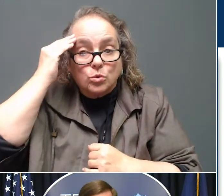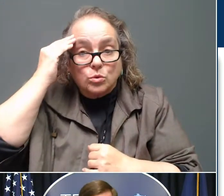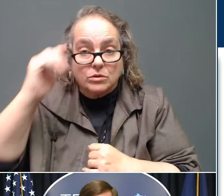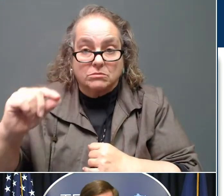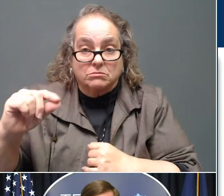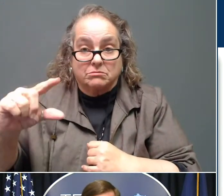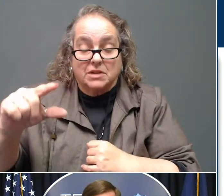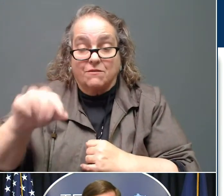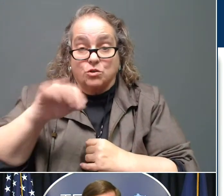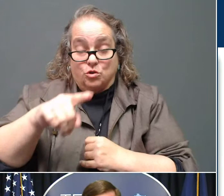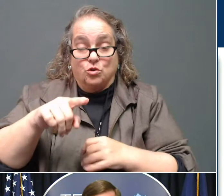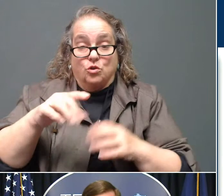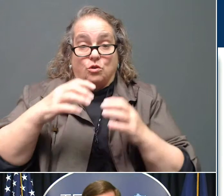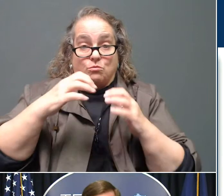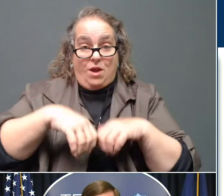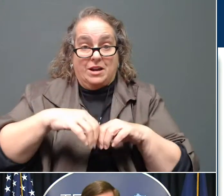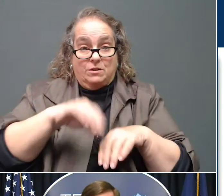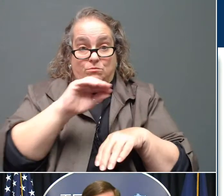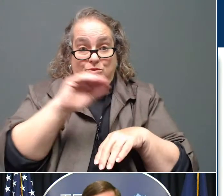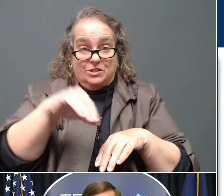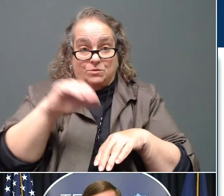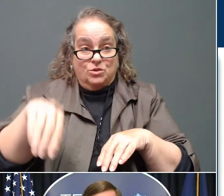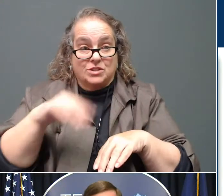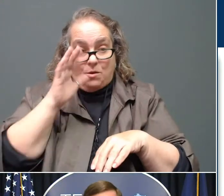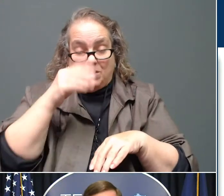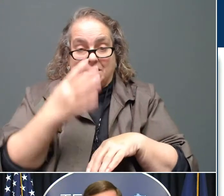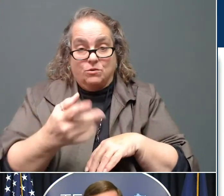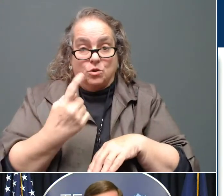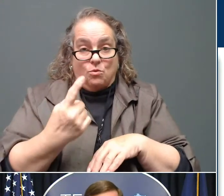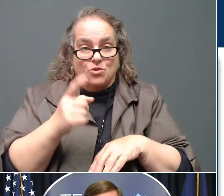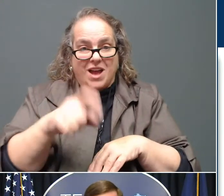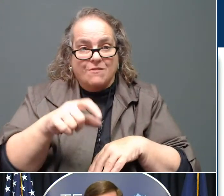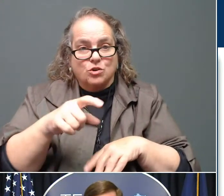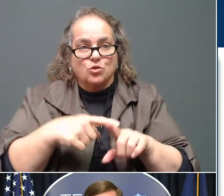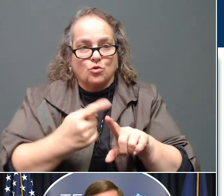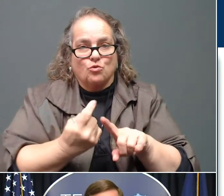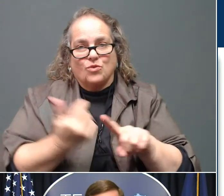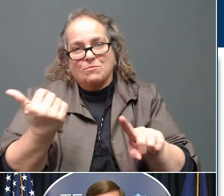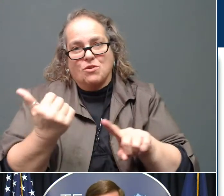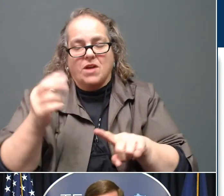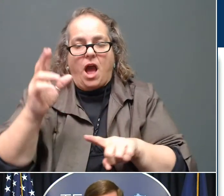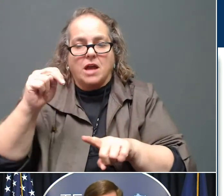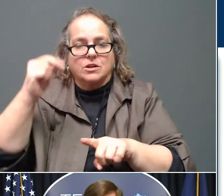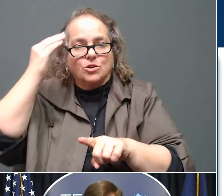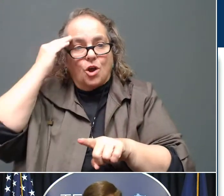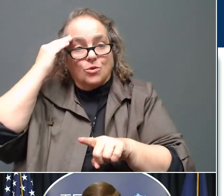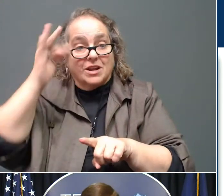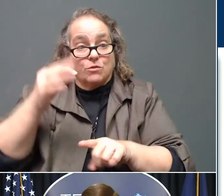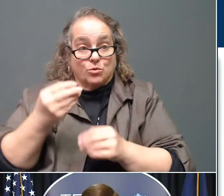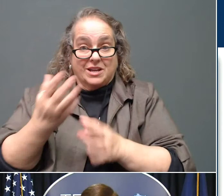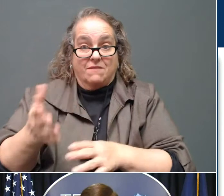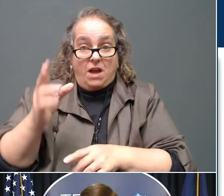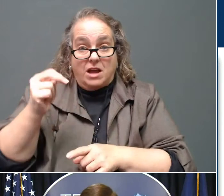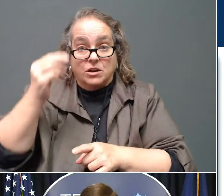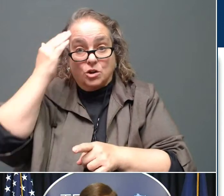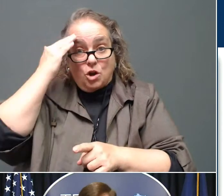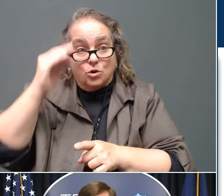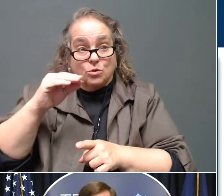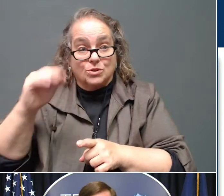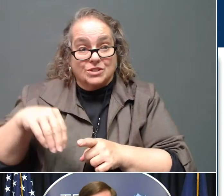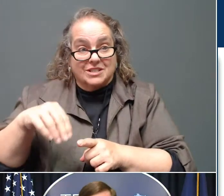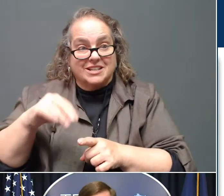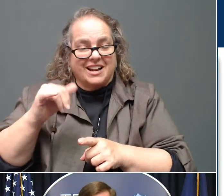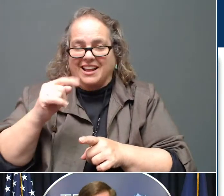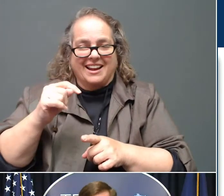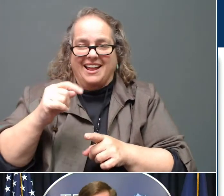down percentages, which I'll give you at least one, you have to remove the unknown. If you give the unknown a percentage of it, then it throws